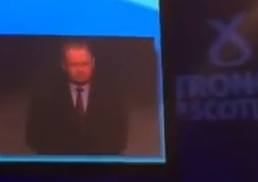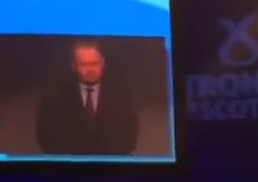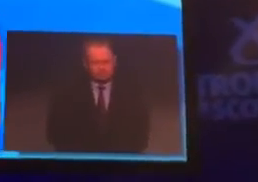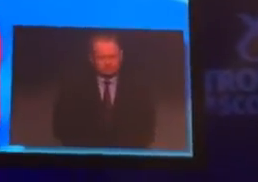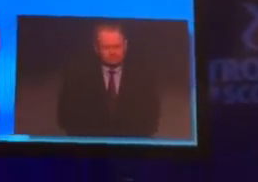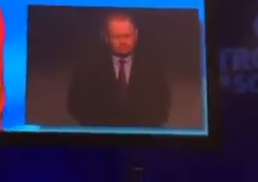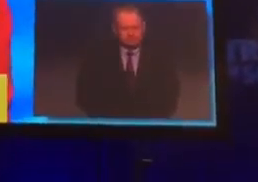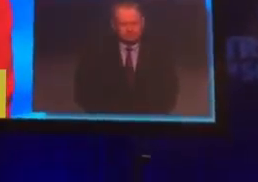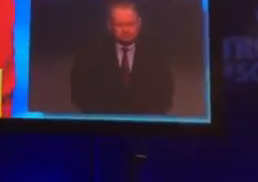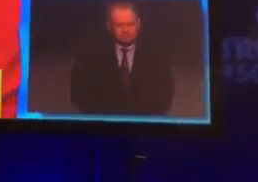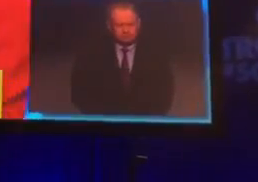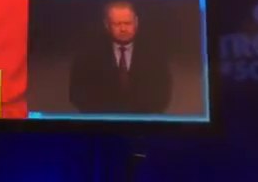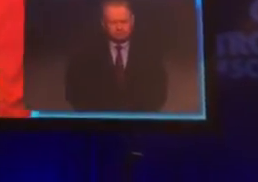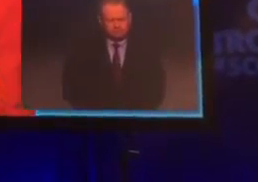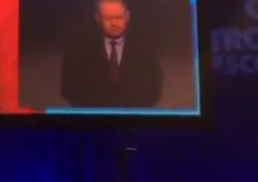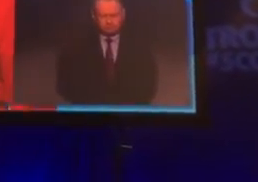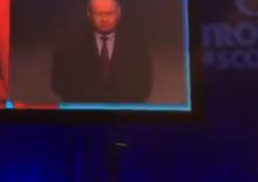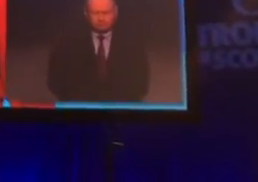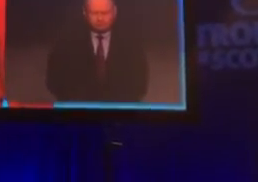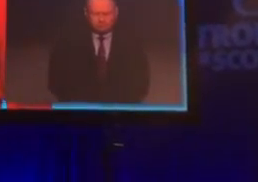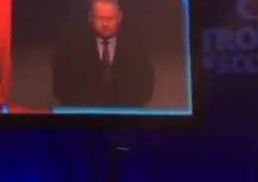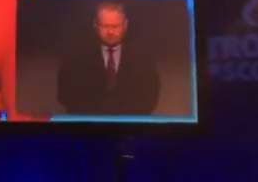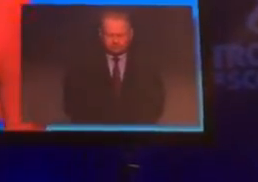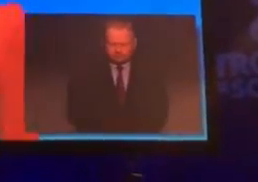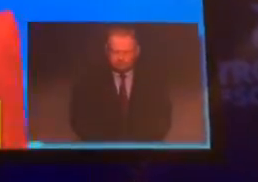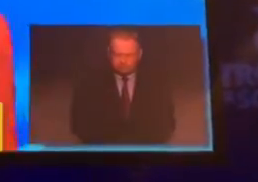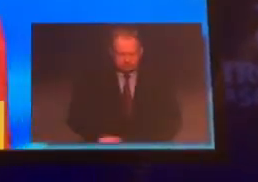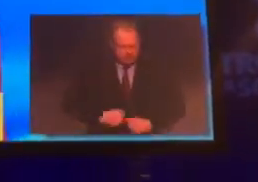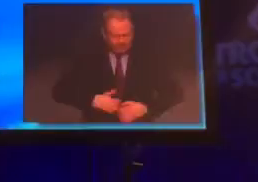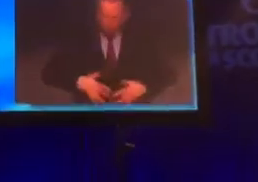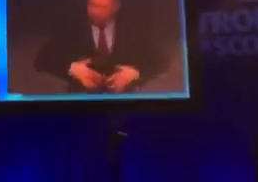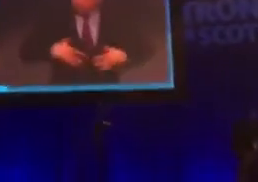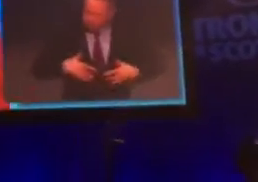My view could not be clearer. To spend